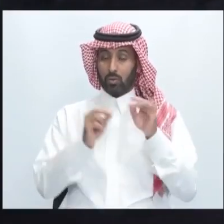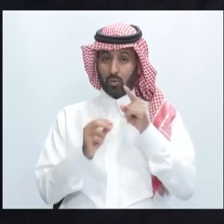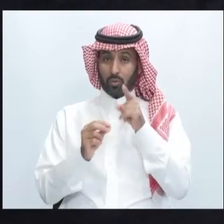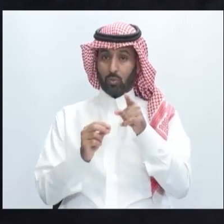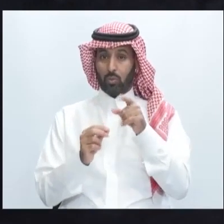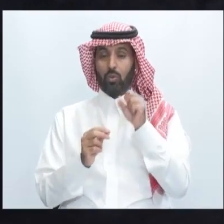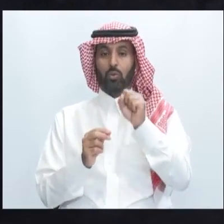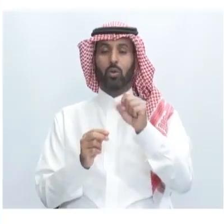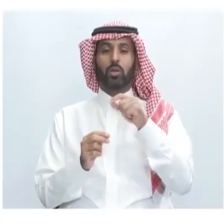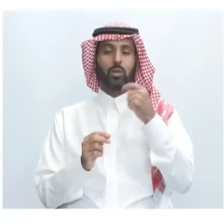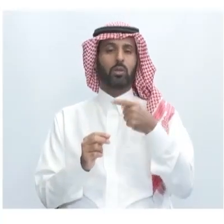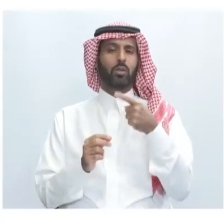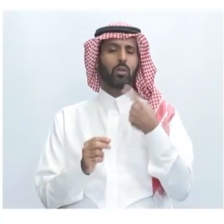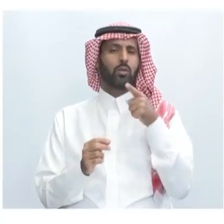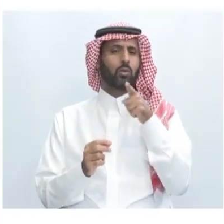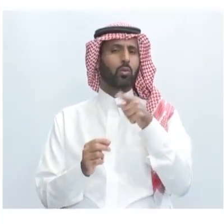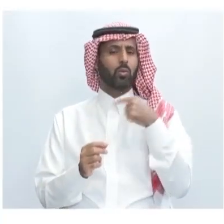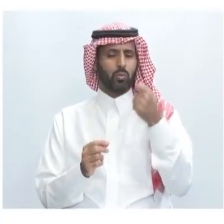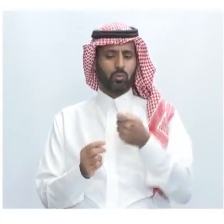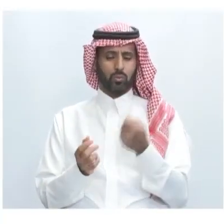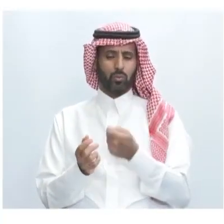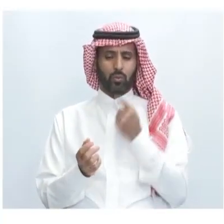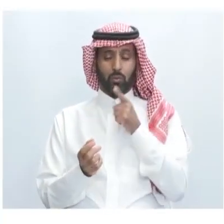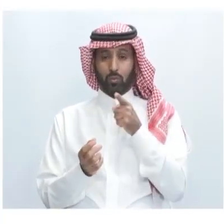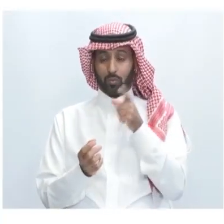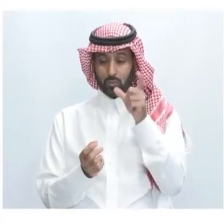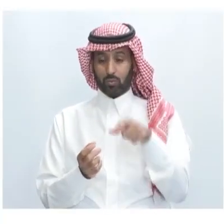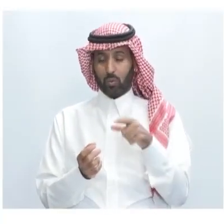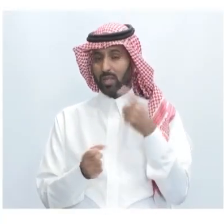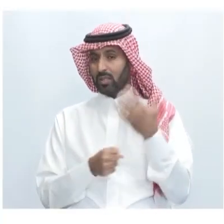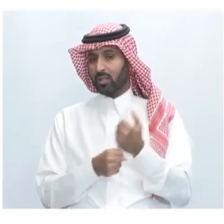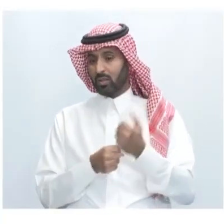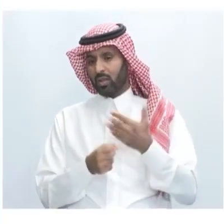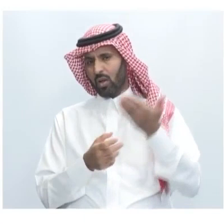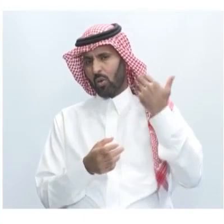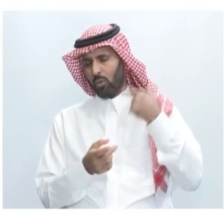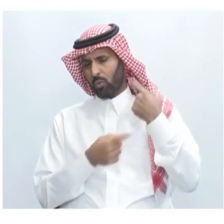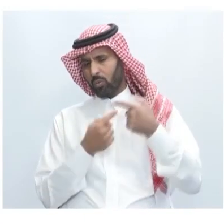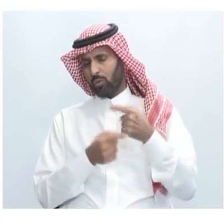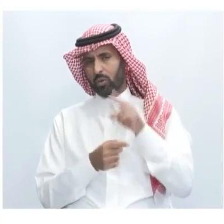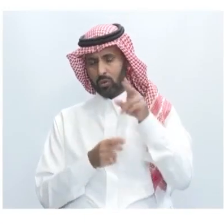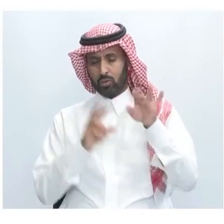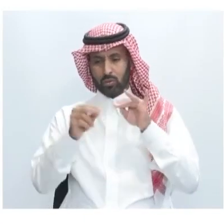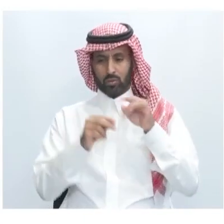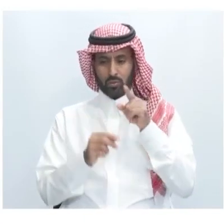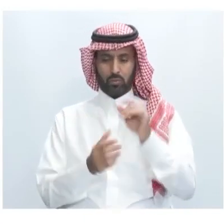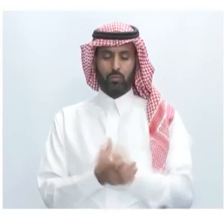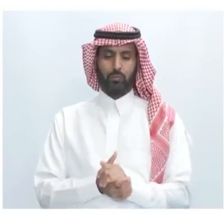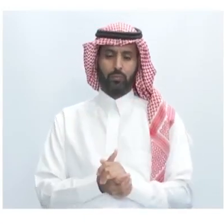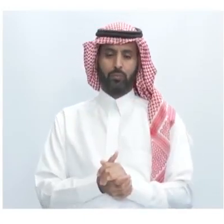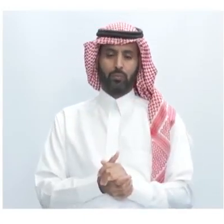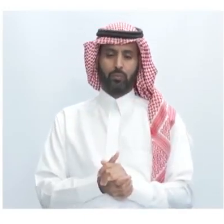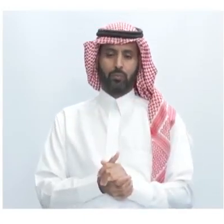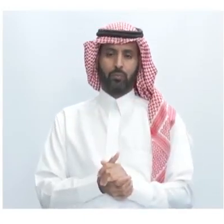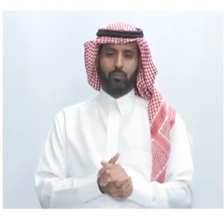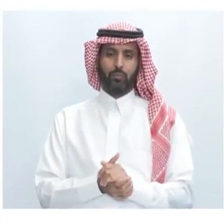story about something that happened to you. When you write a personal narrative, you write about a story that happened to you.